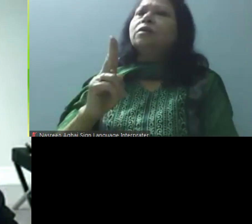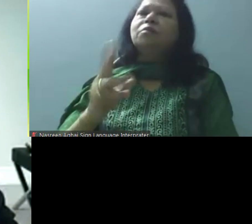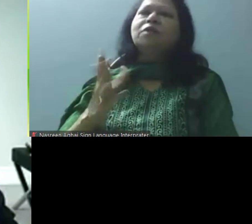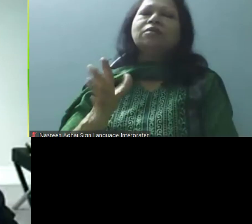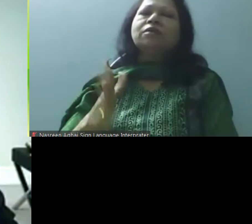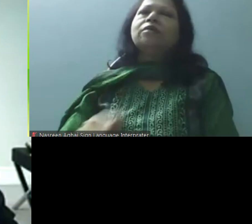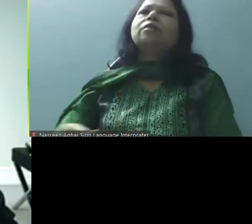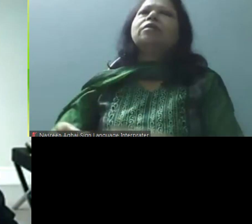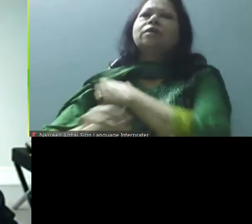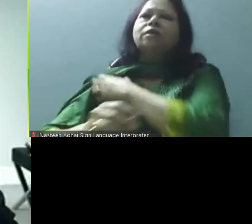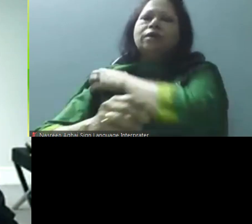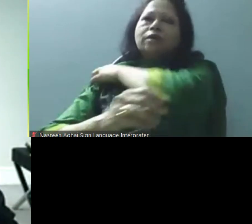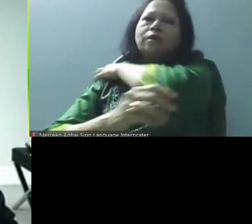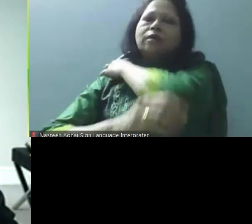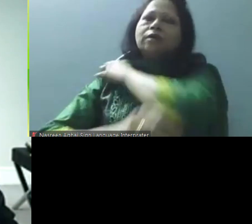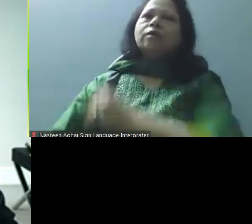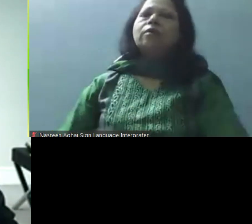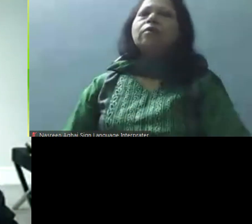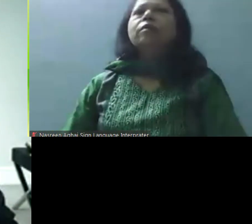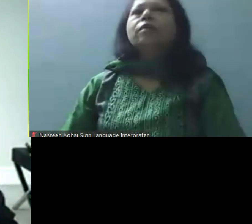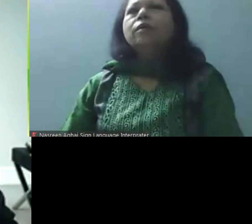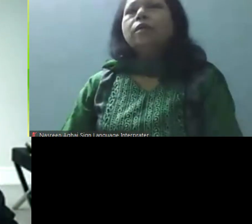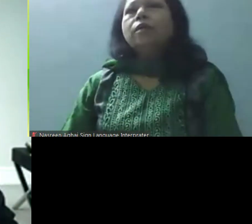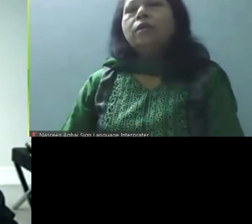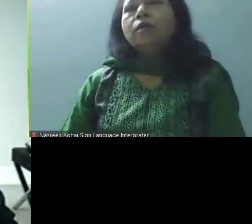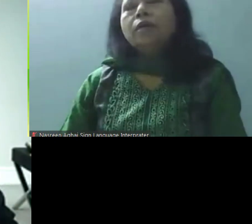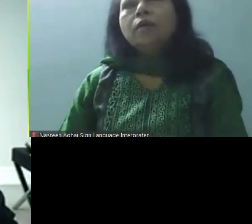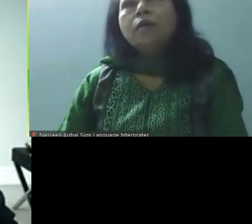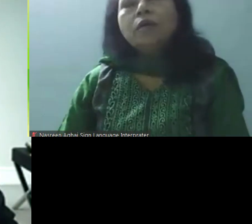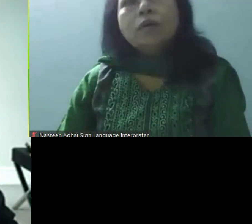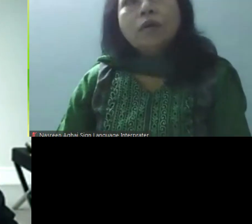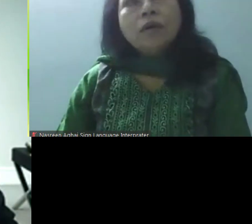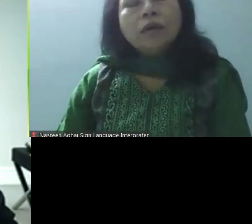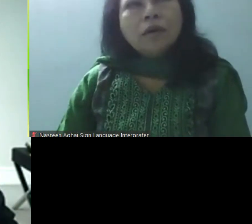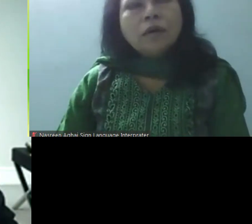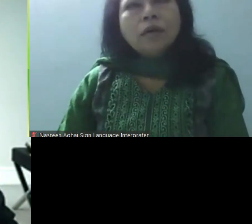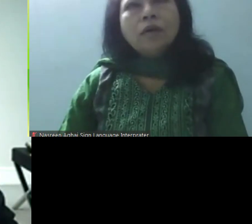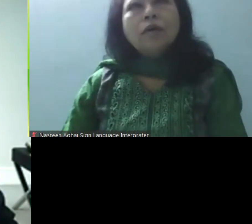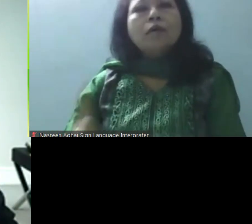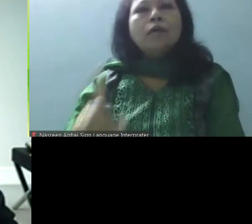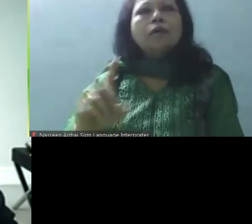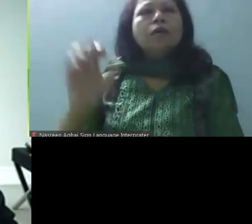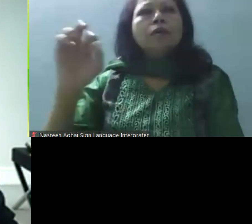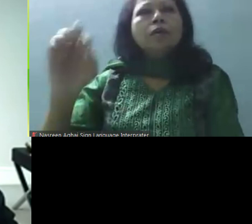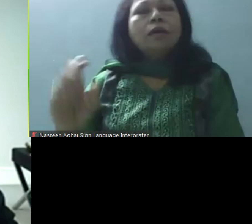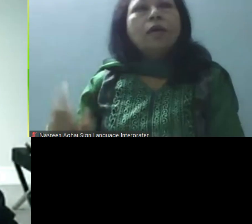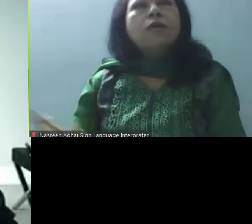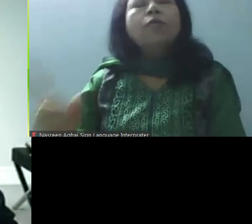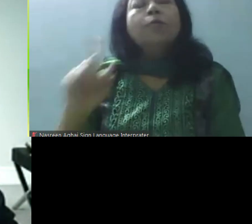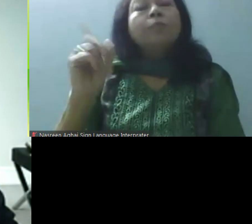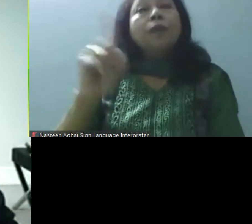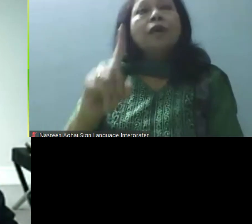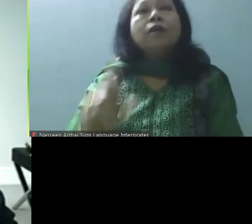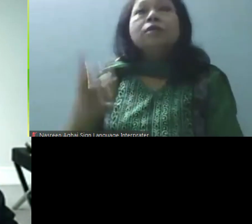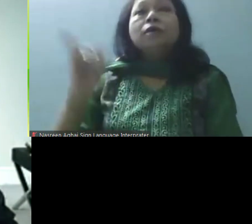user. So until 18 months ago, when I first met